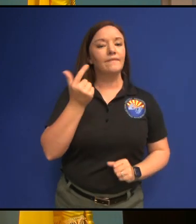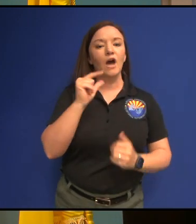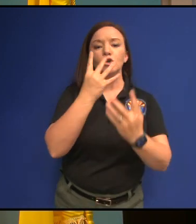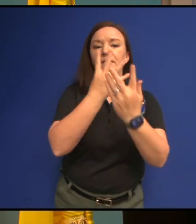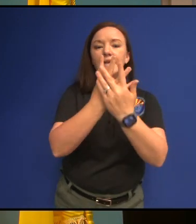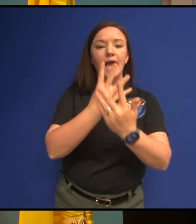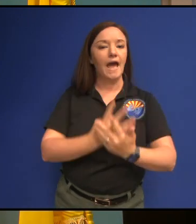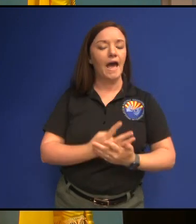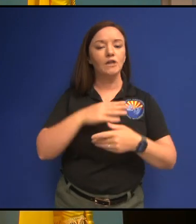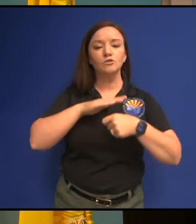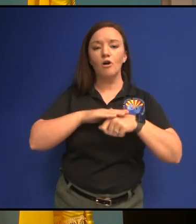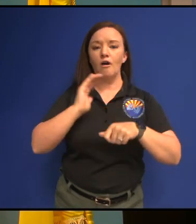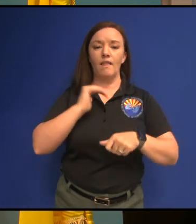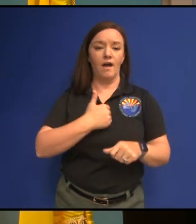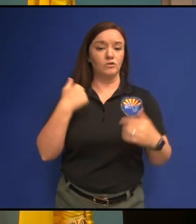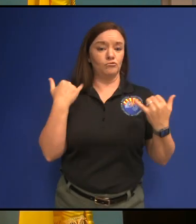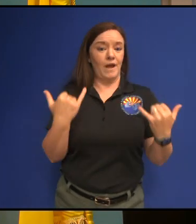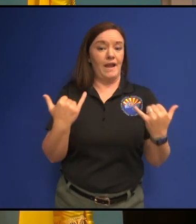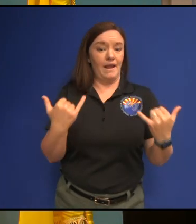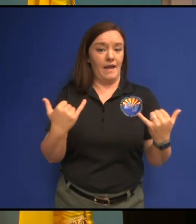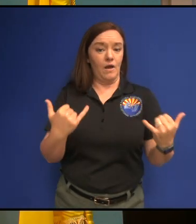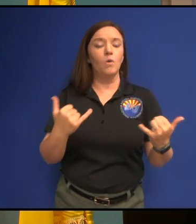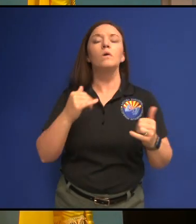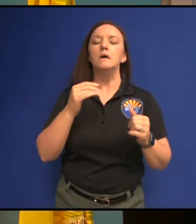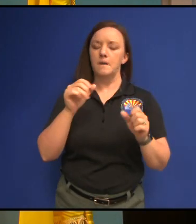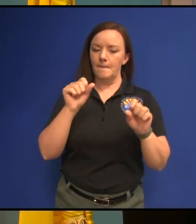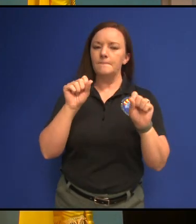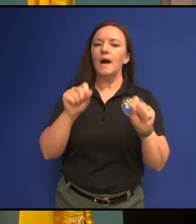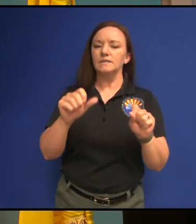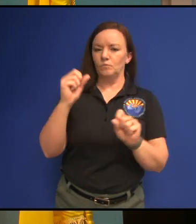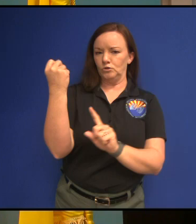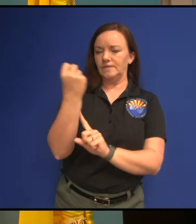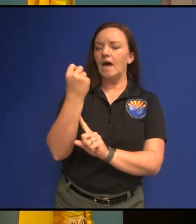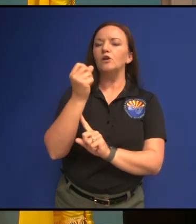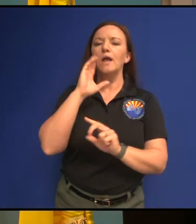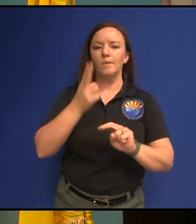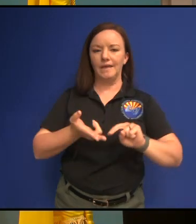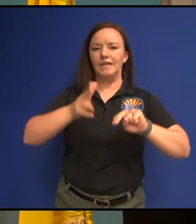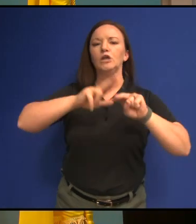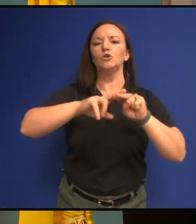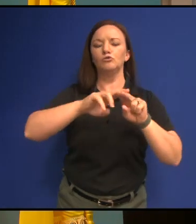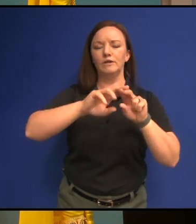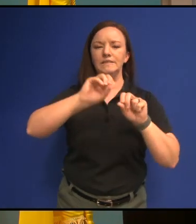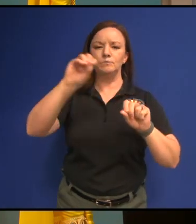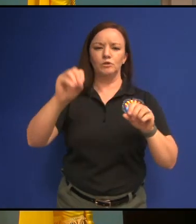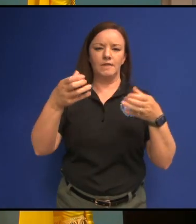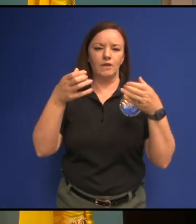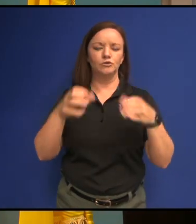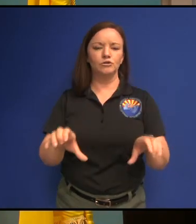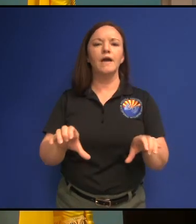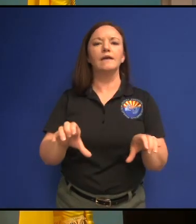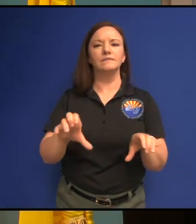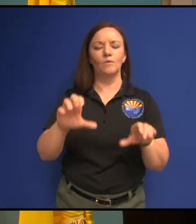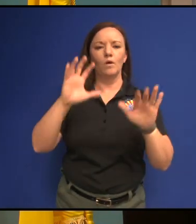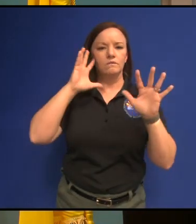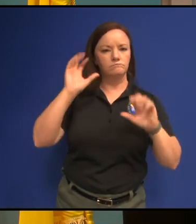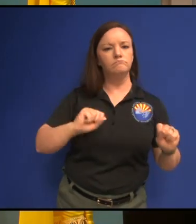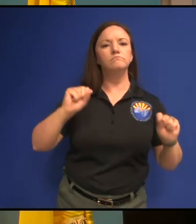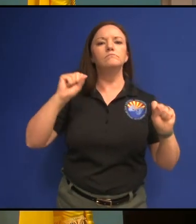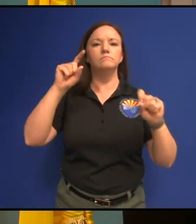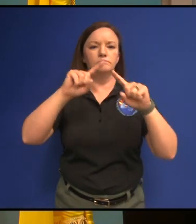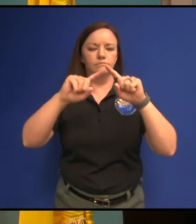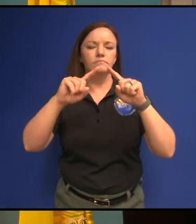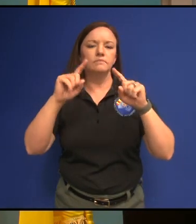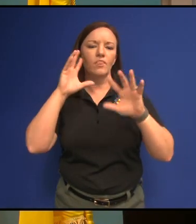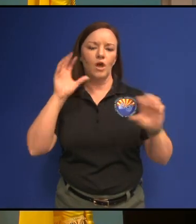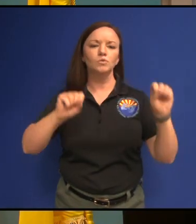still thinking that we could see an increased chance for showers and thunderstorms during the afternoon tomorrow.